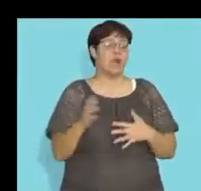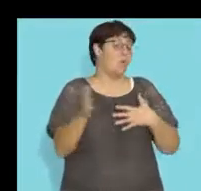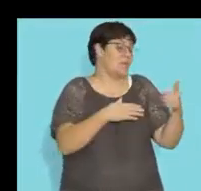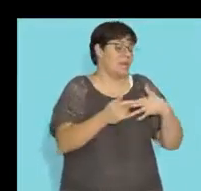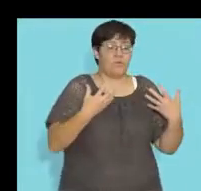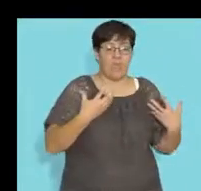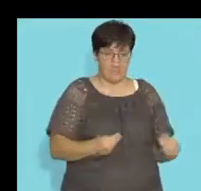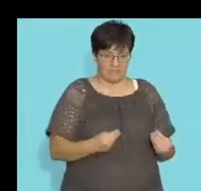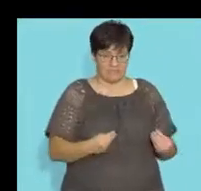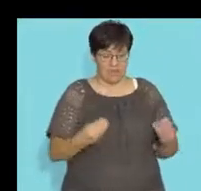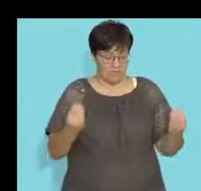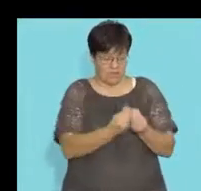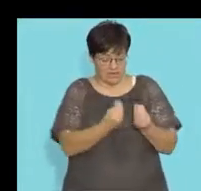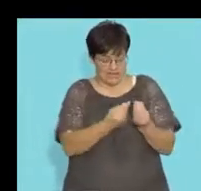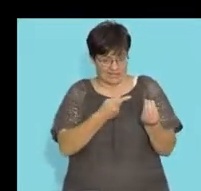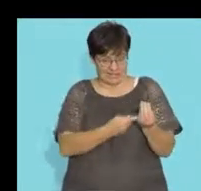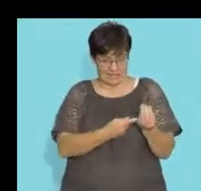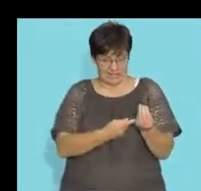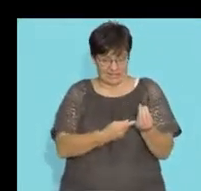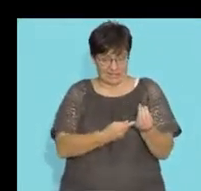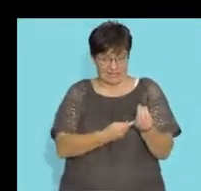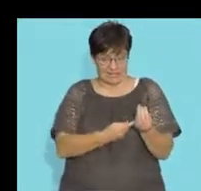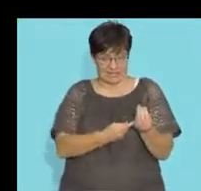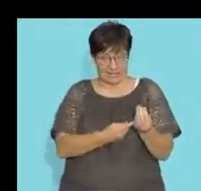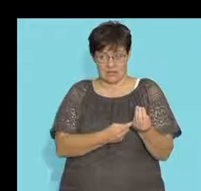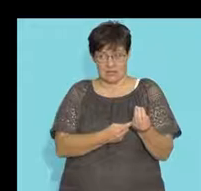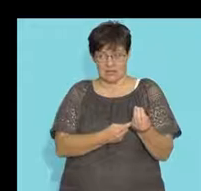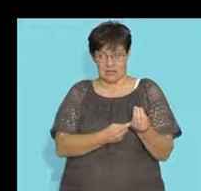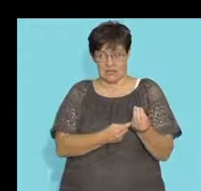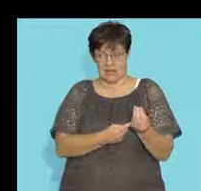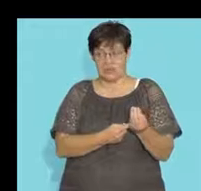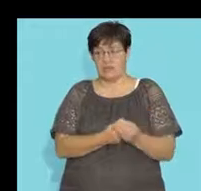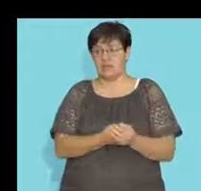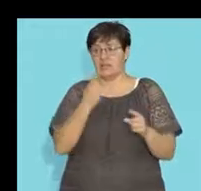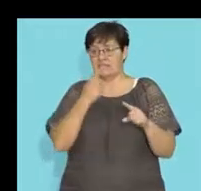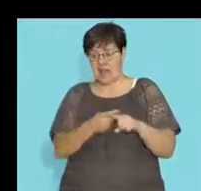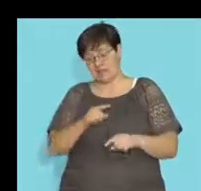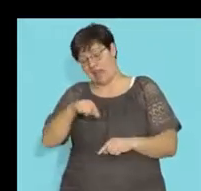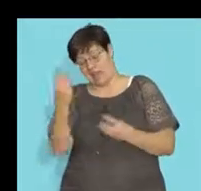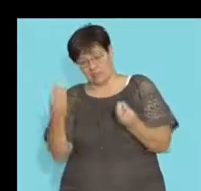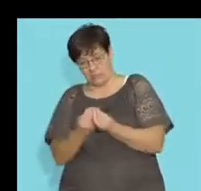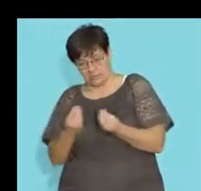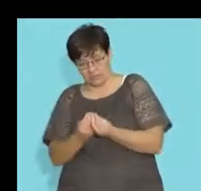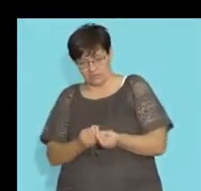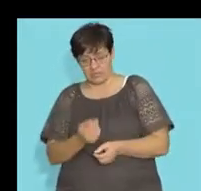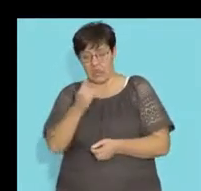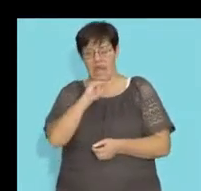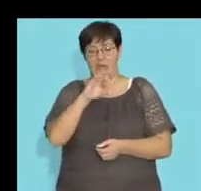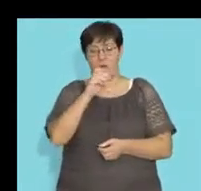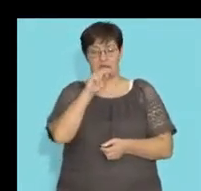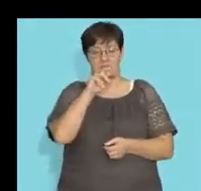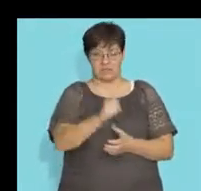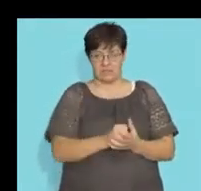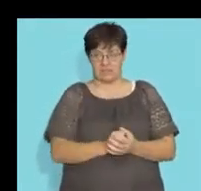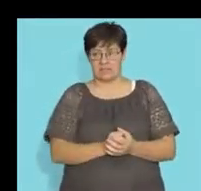say Kc is whatever we have as a product times the other